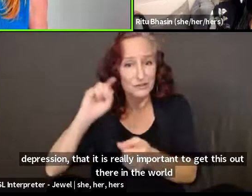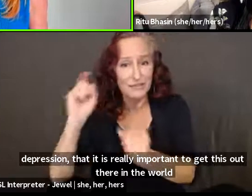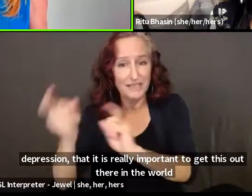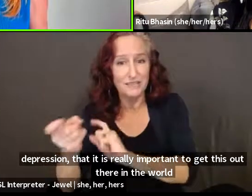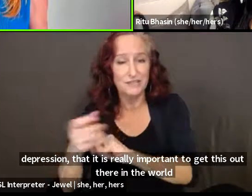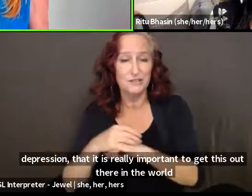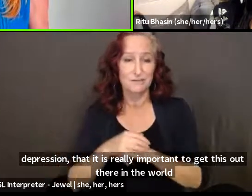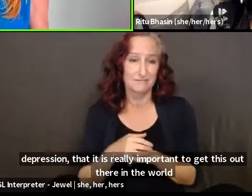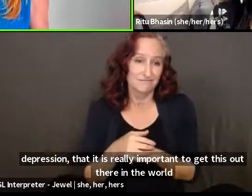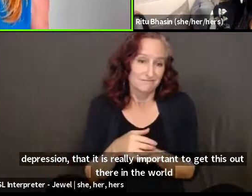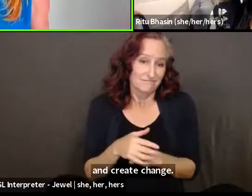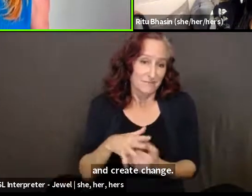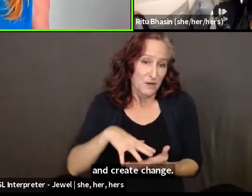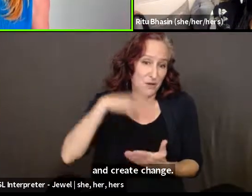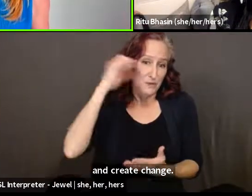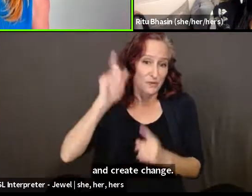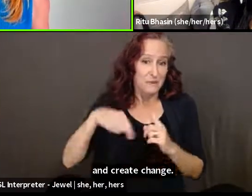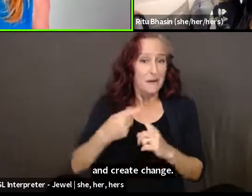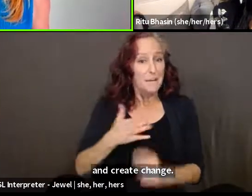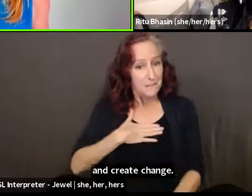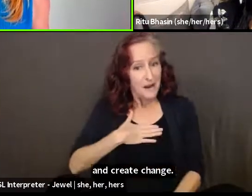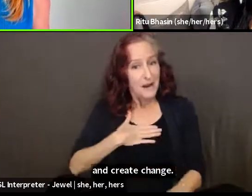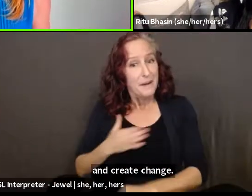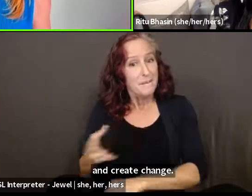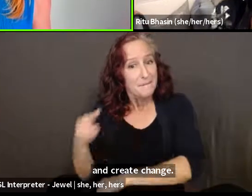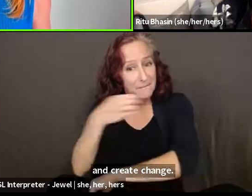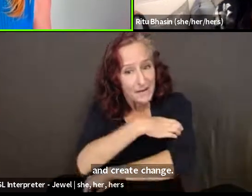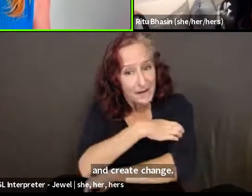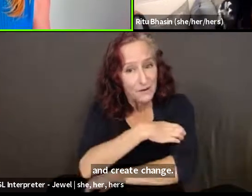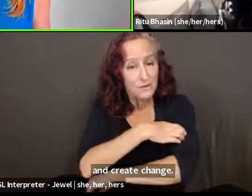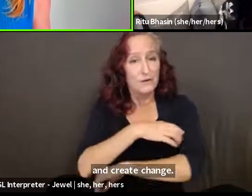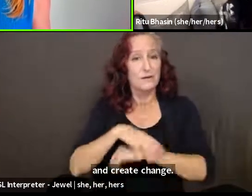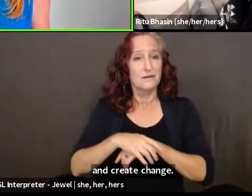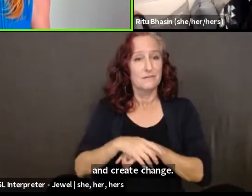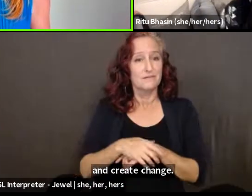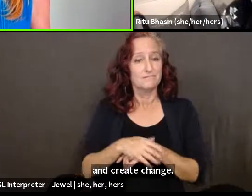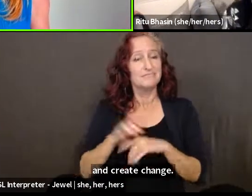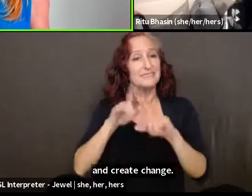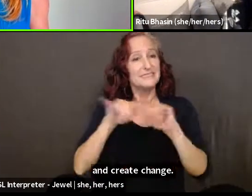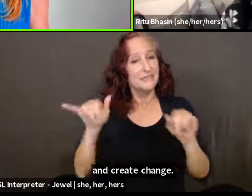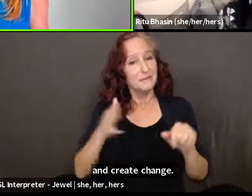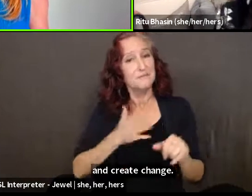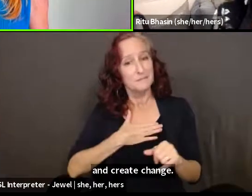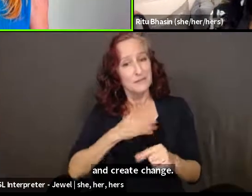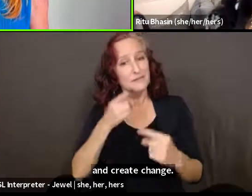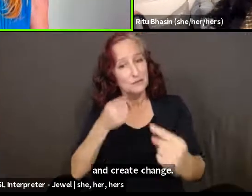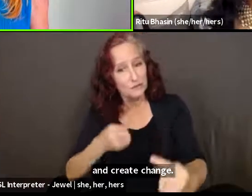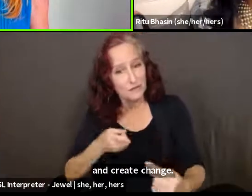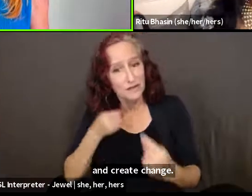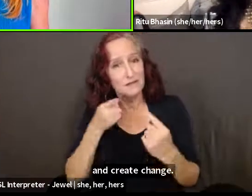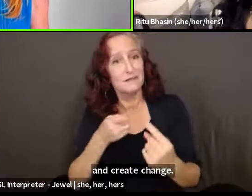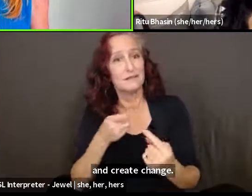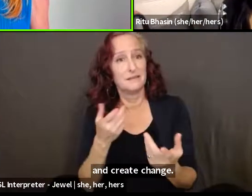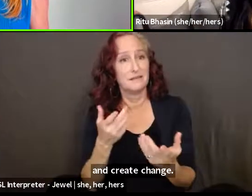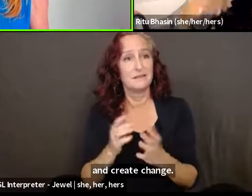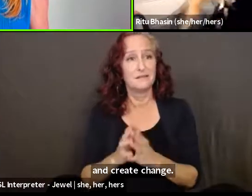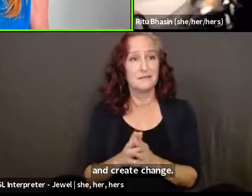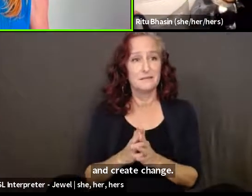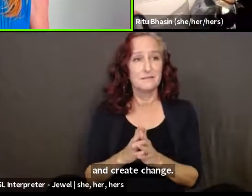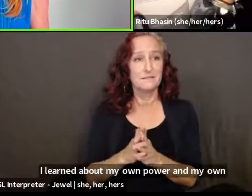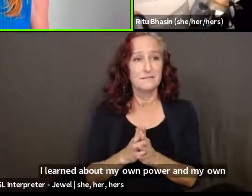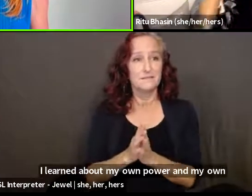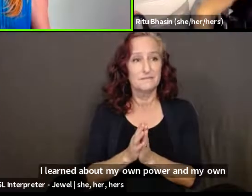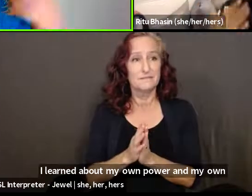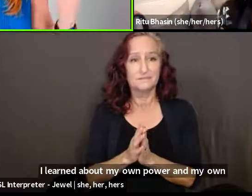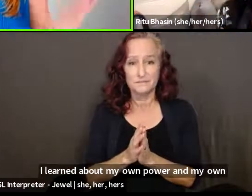I learned about my own power and also my own struggle with, the